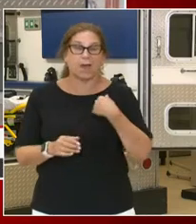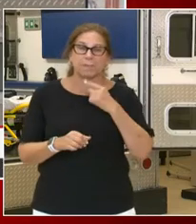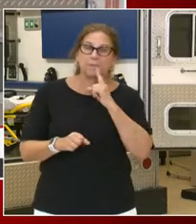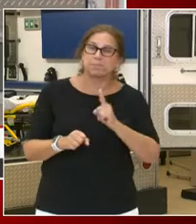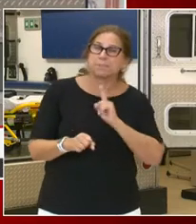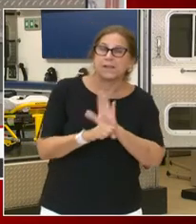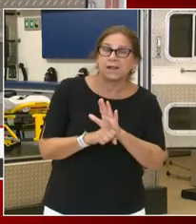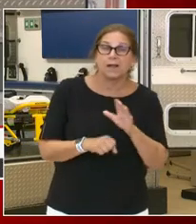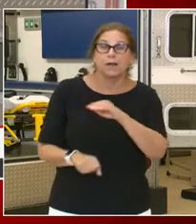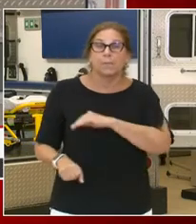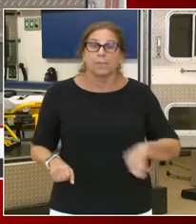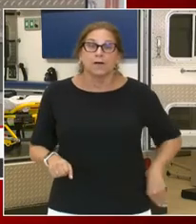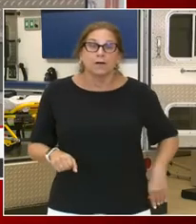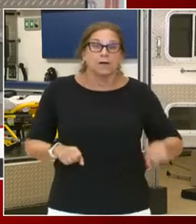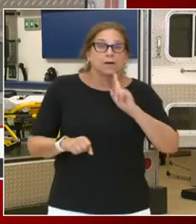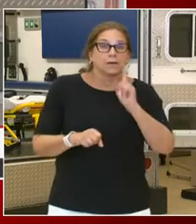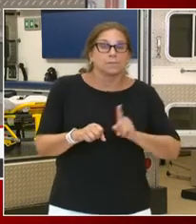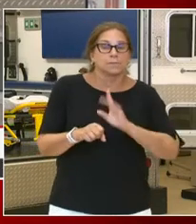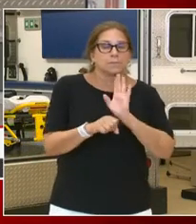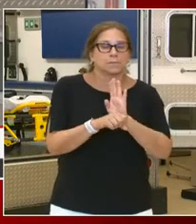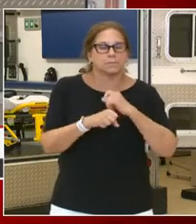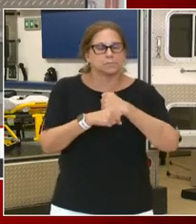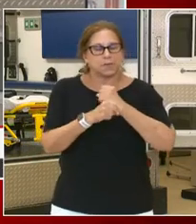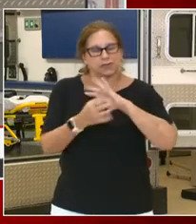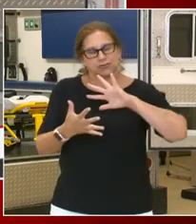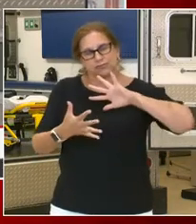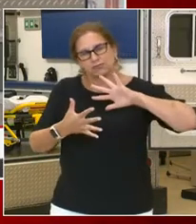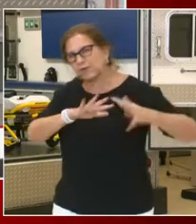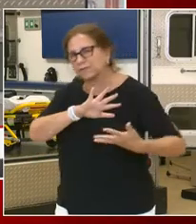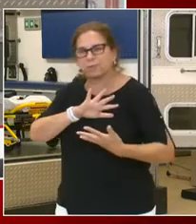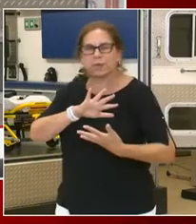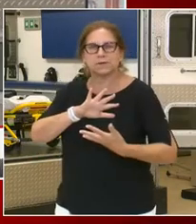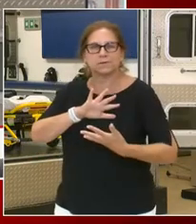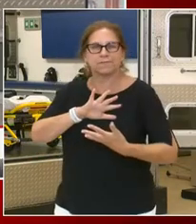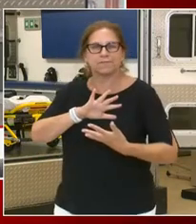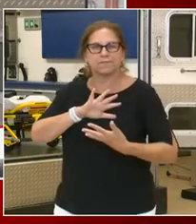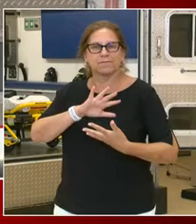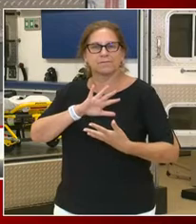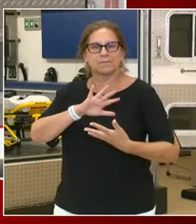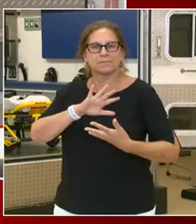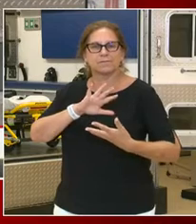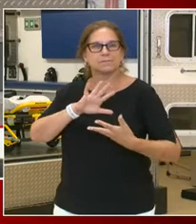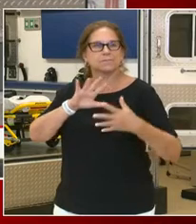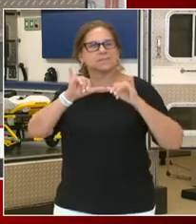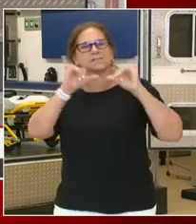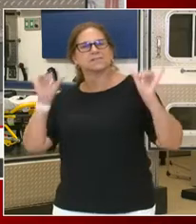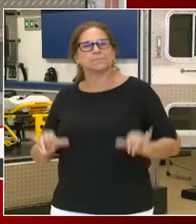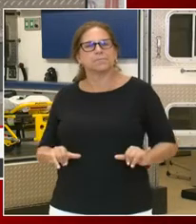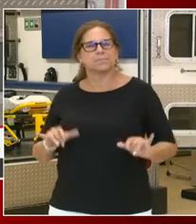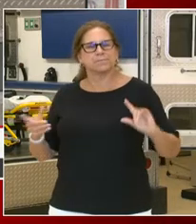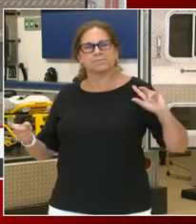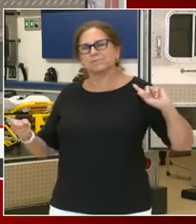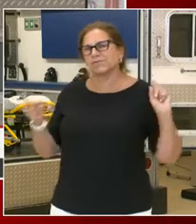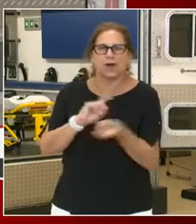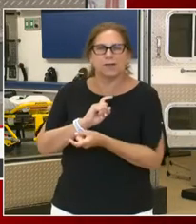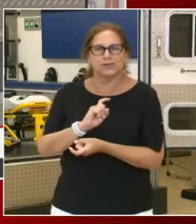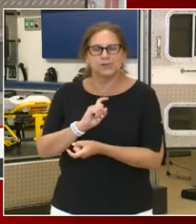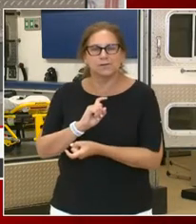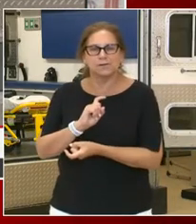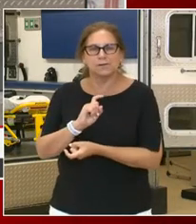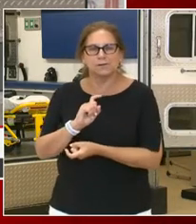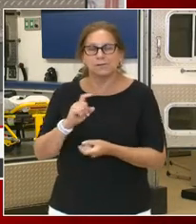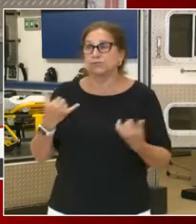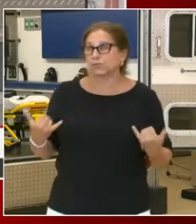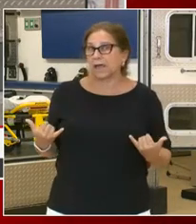creating a transformative education and workforce system. And so we're going to have three panels today where we're going to cover a few very